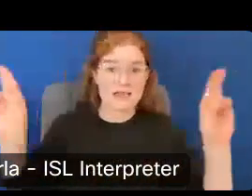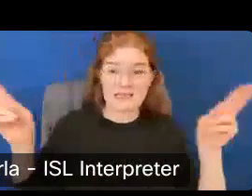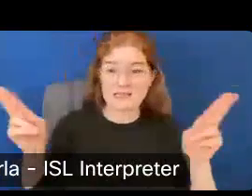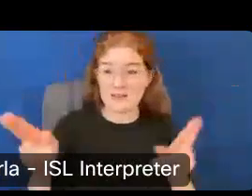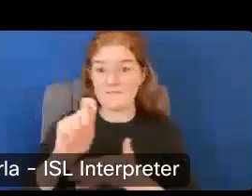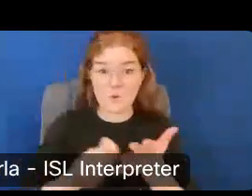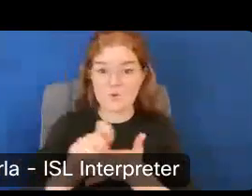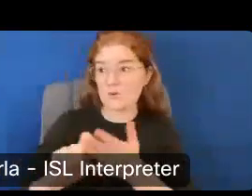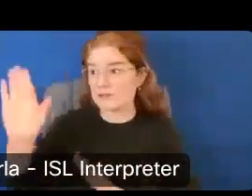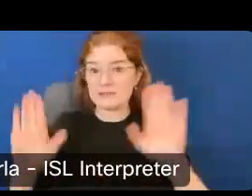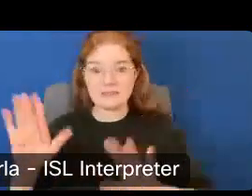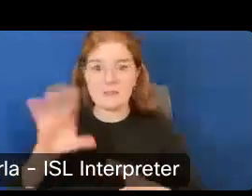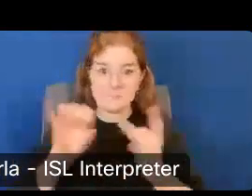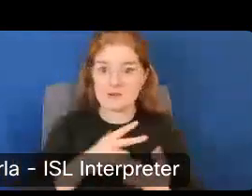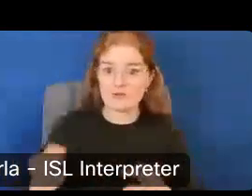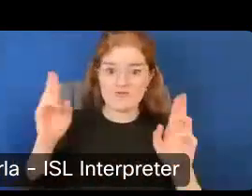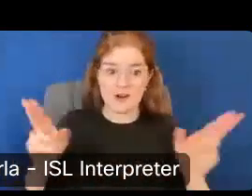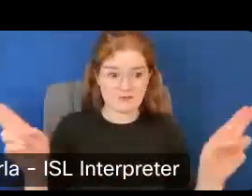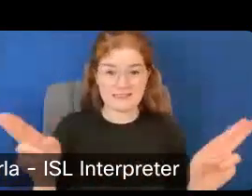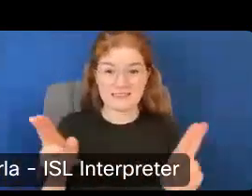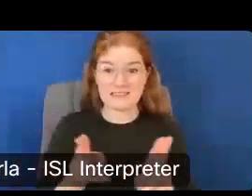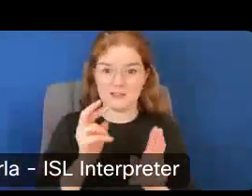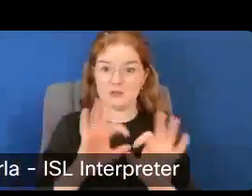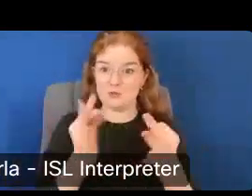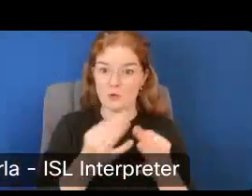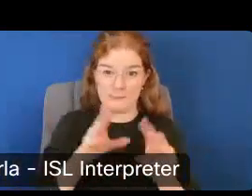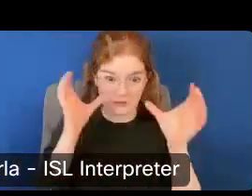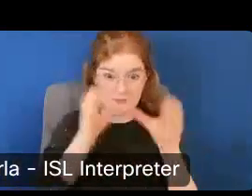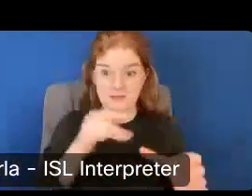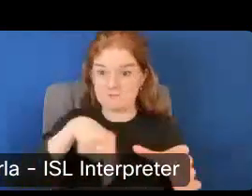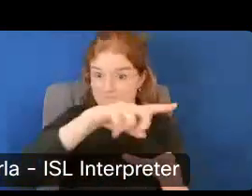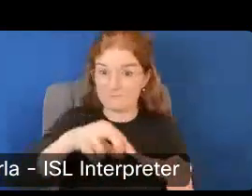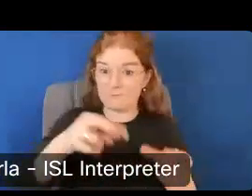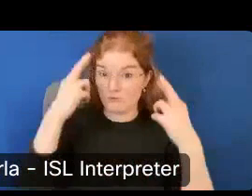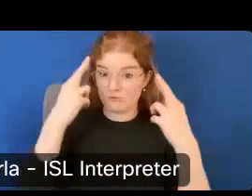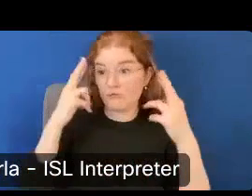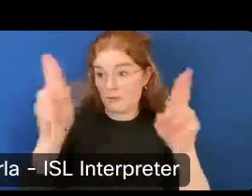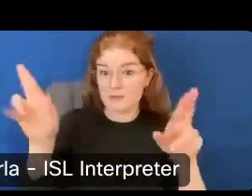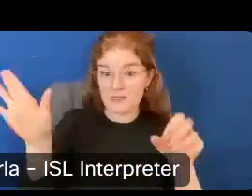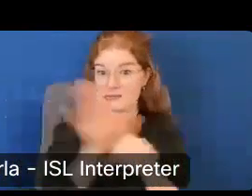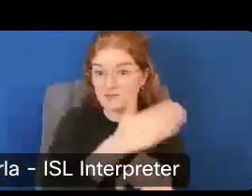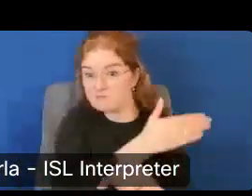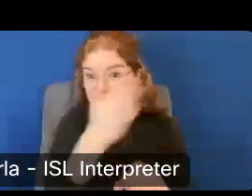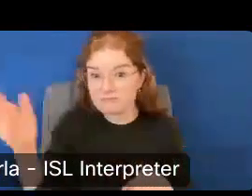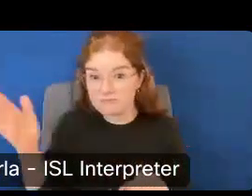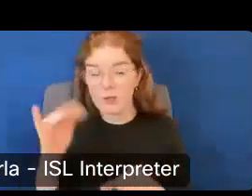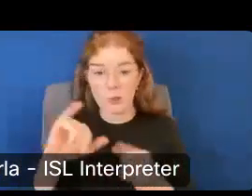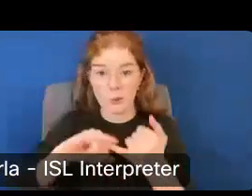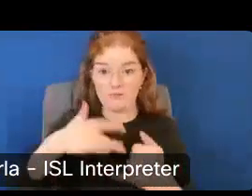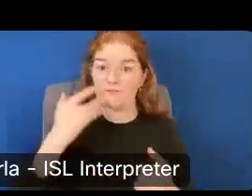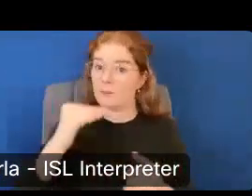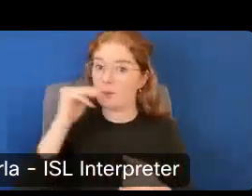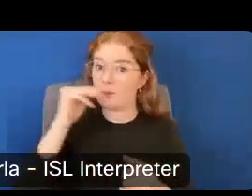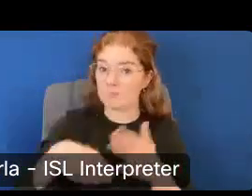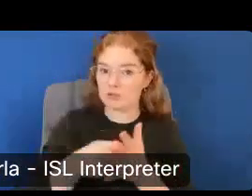make sure that we felt the group of people that we were going to work with was representative of who we thought was important for the